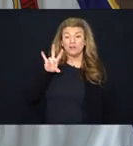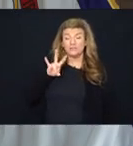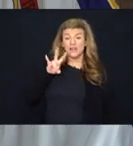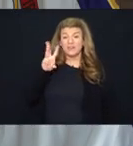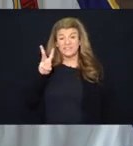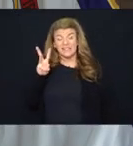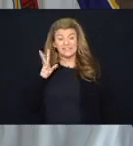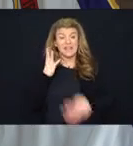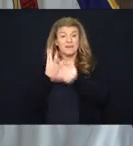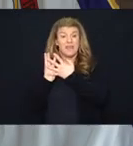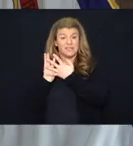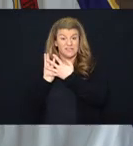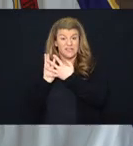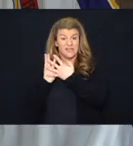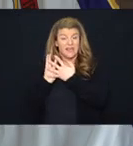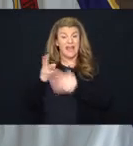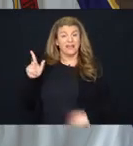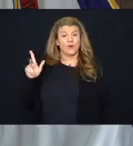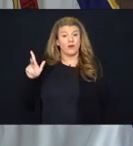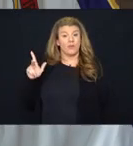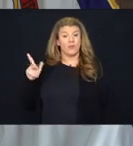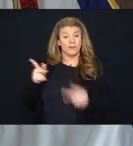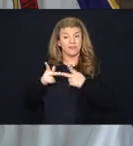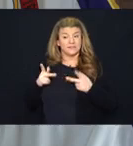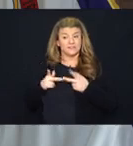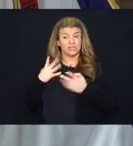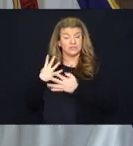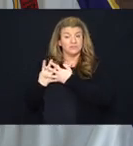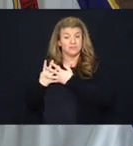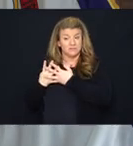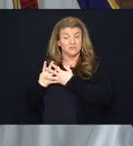876 inmates at our 23 facilities, that